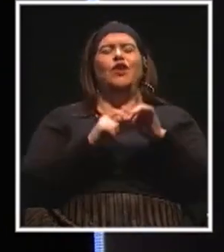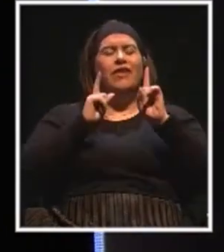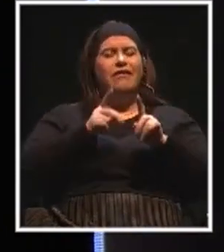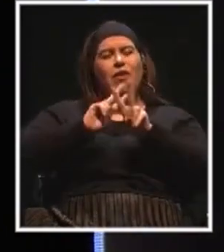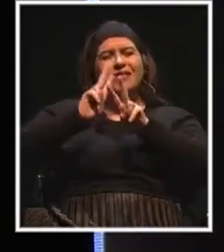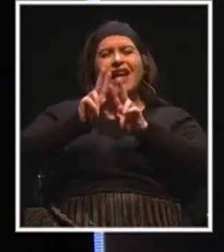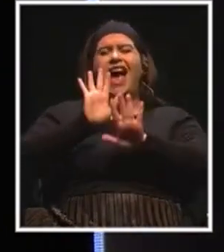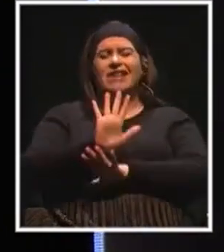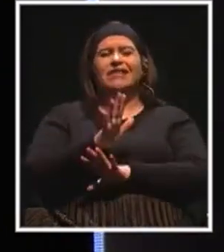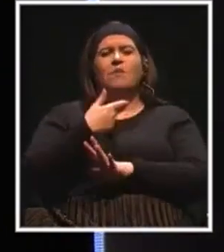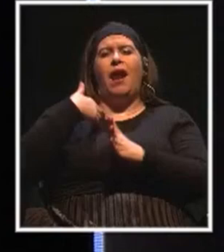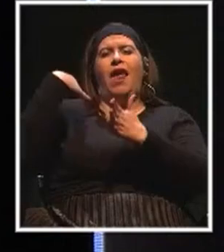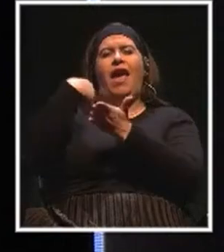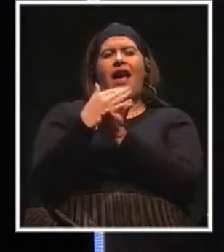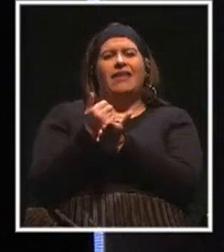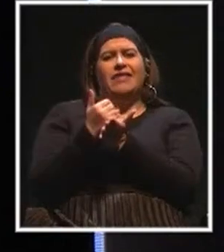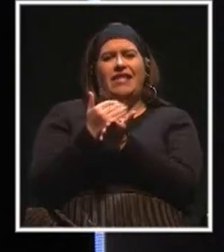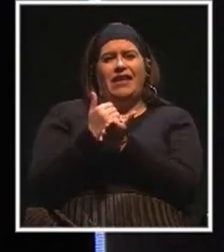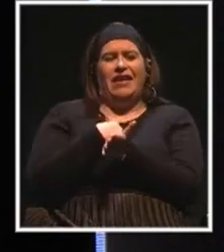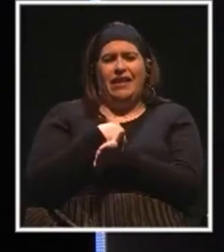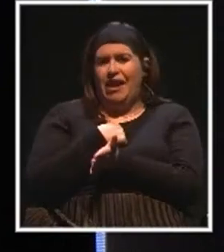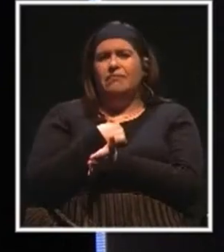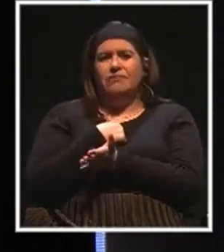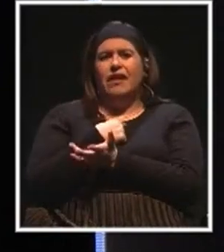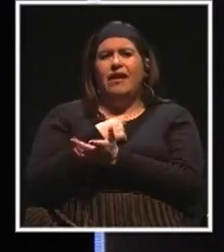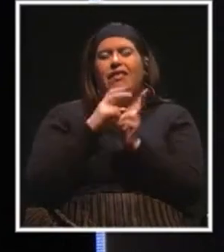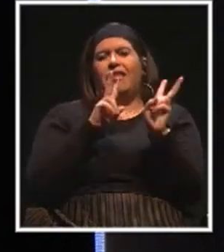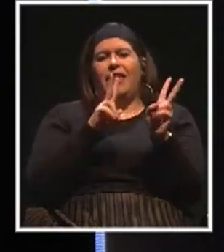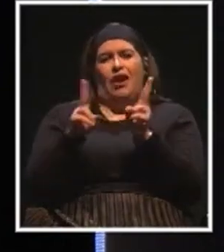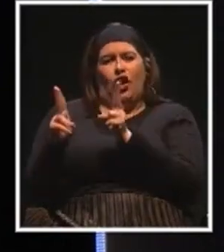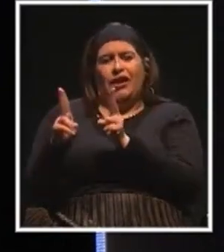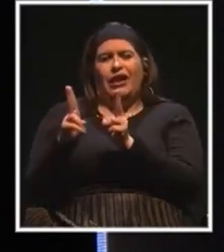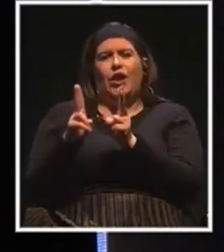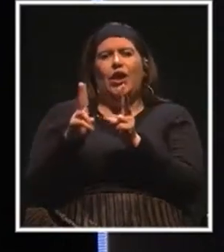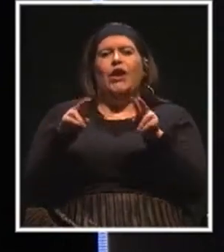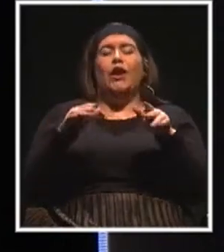content strategy for Game of Thrones. I said, we're going to